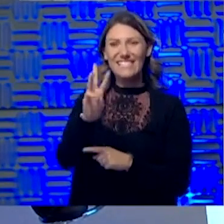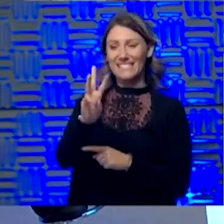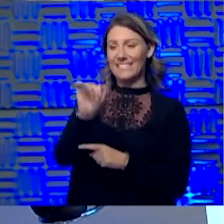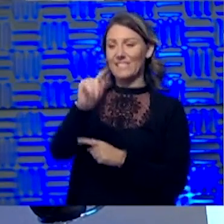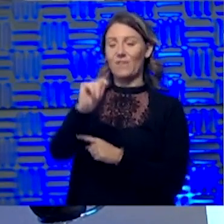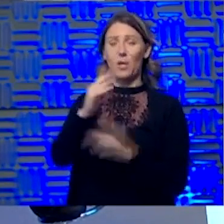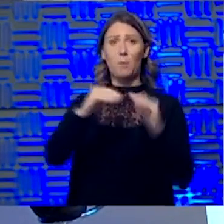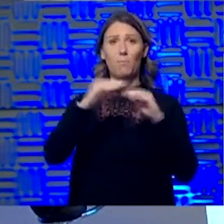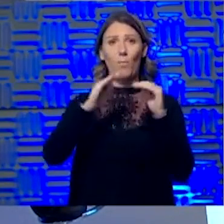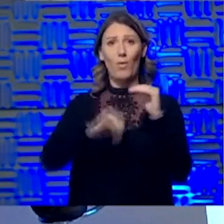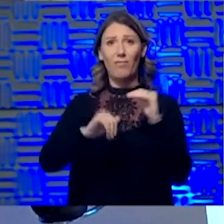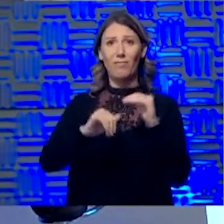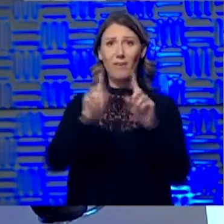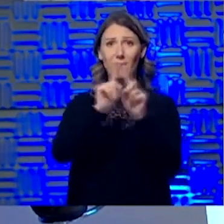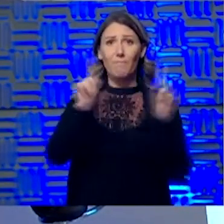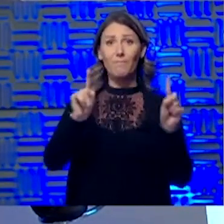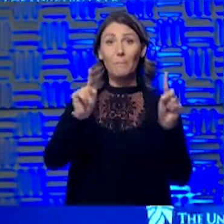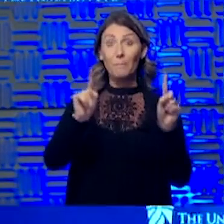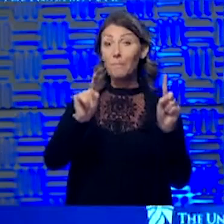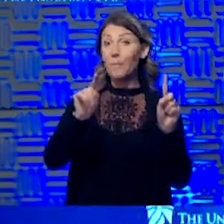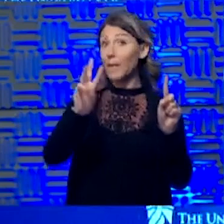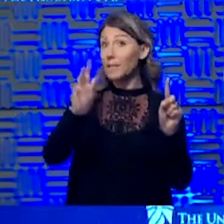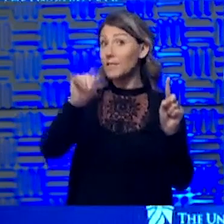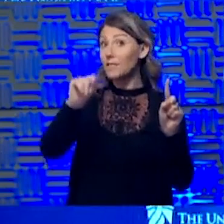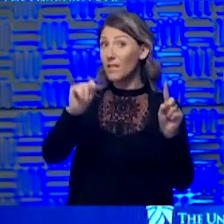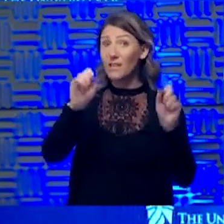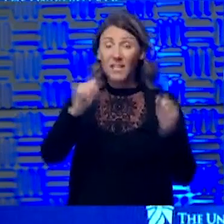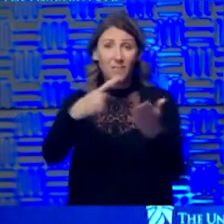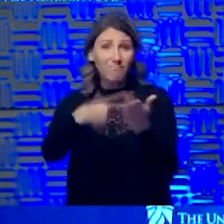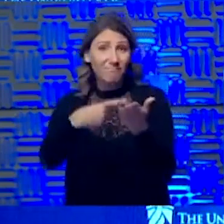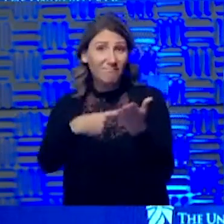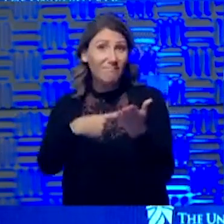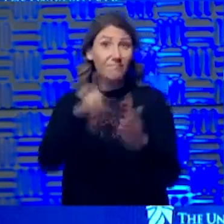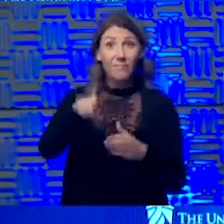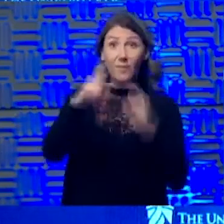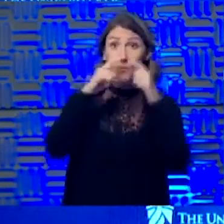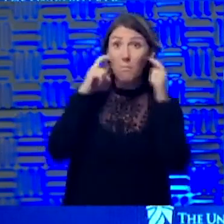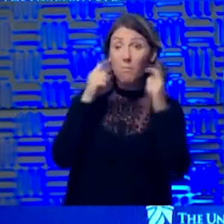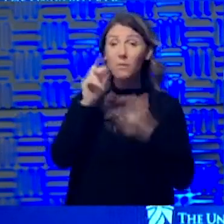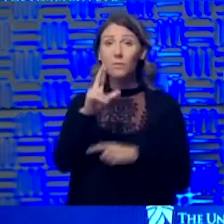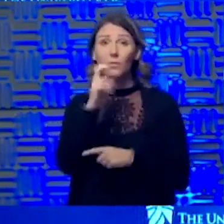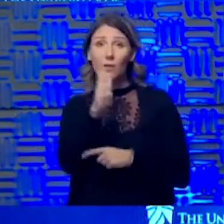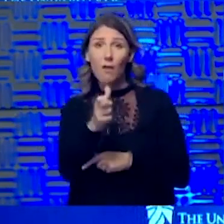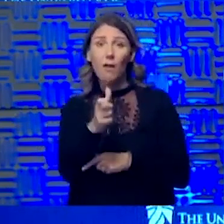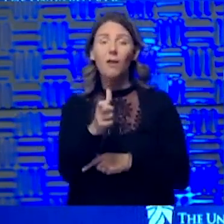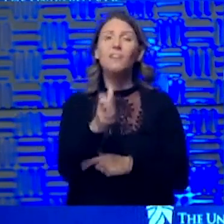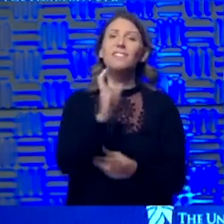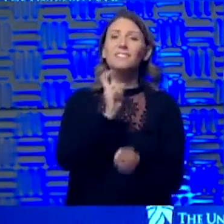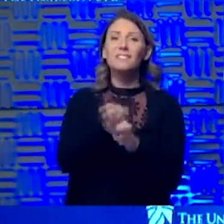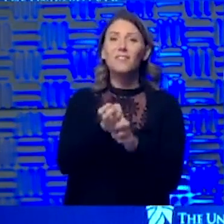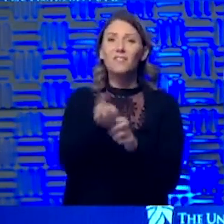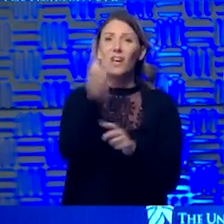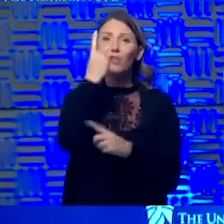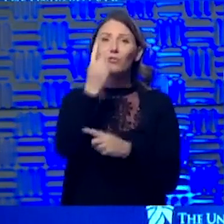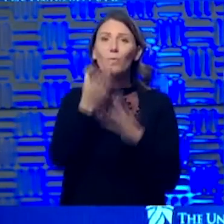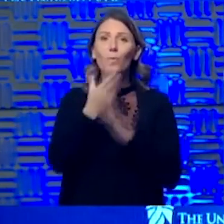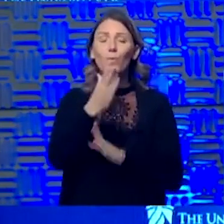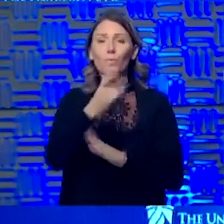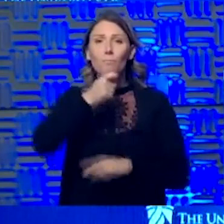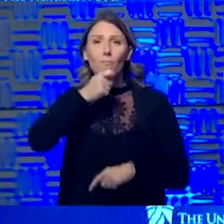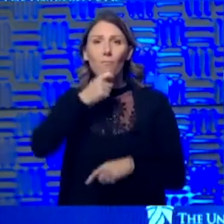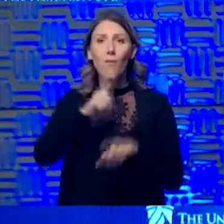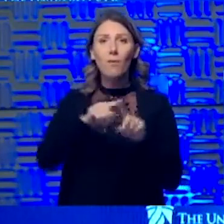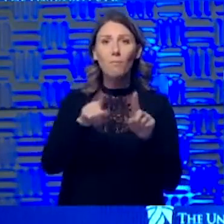more than 6 feet. So you could argue whether we need to wear masks or not. We know that it's hard to understand us through the microphone. But it's